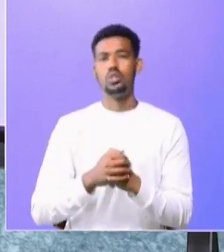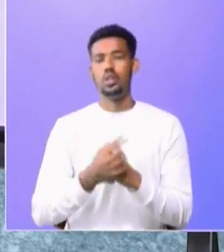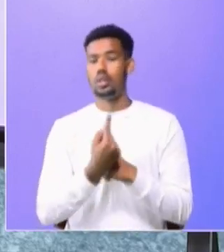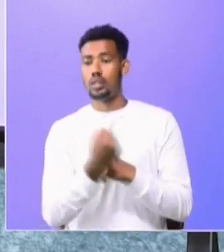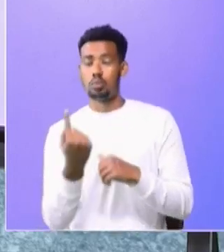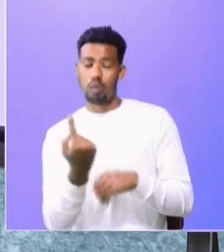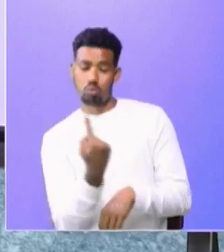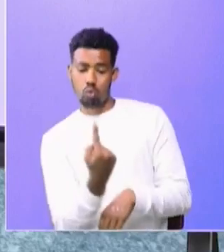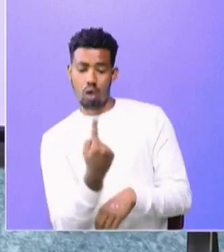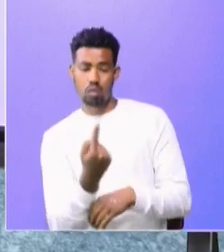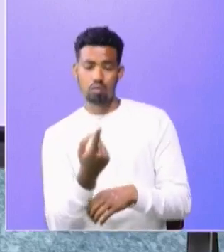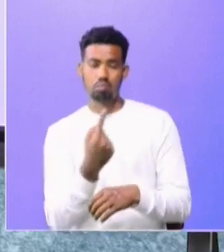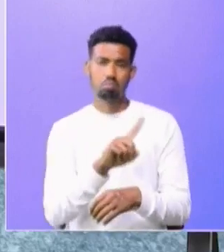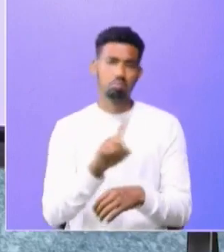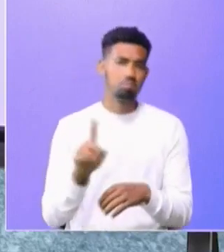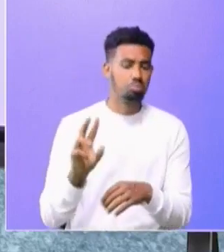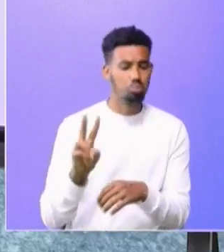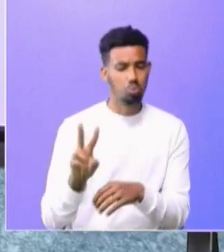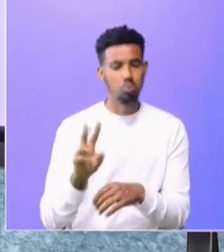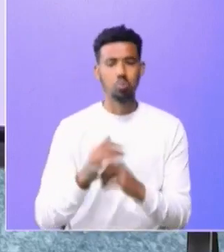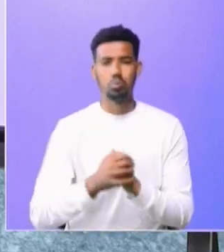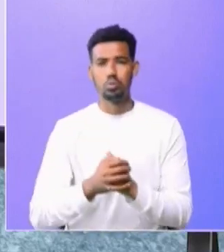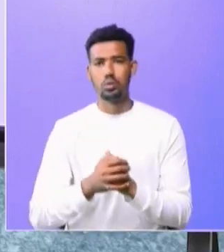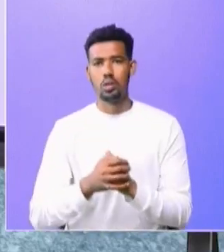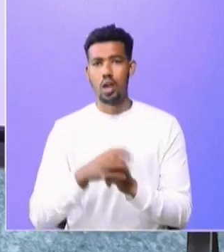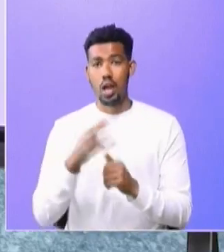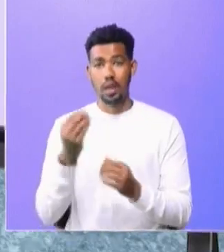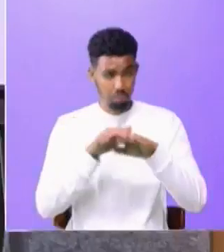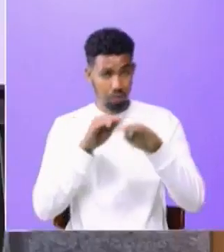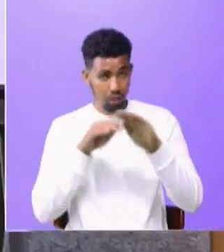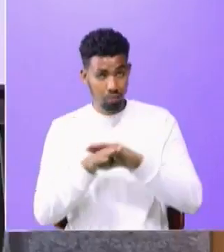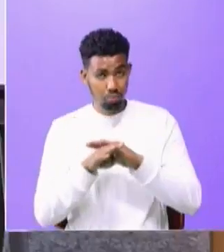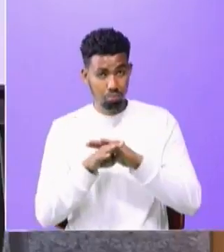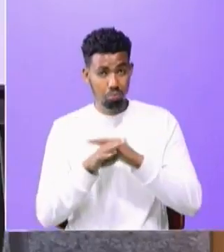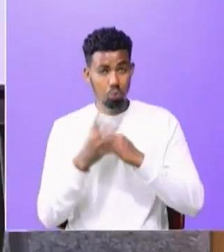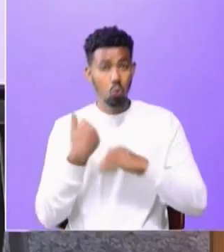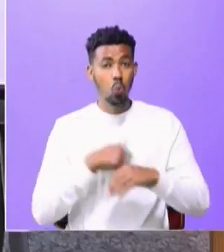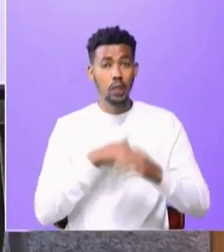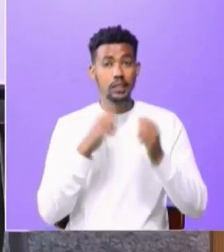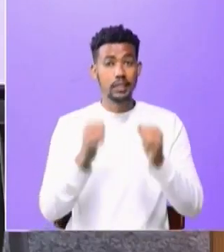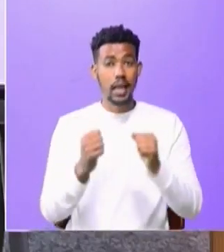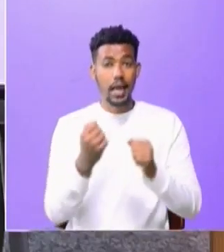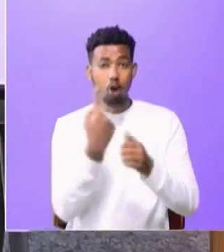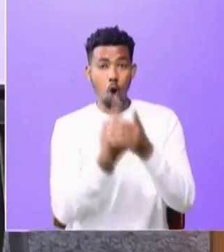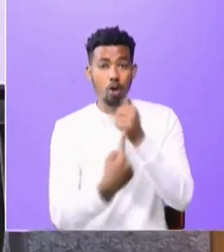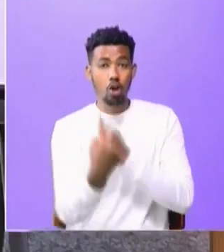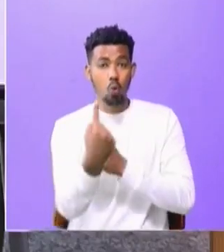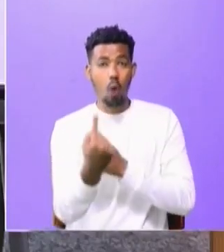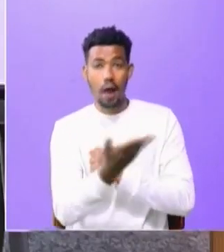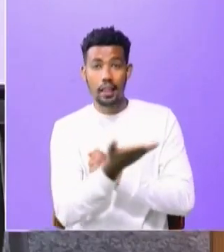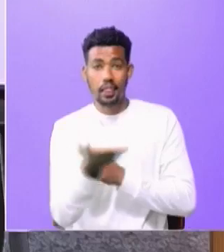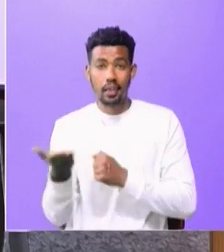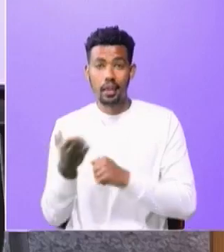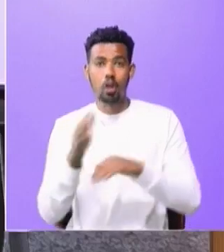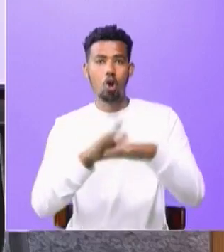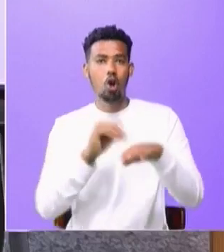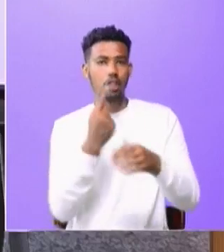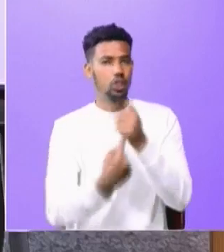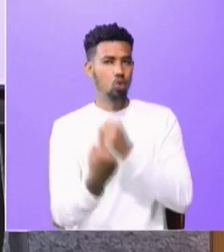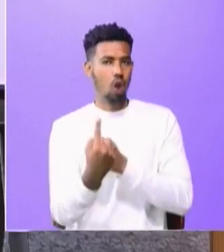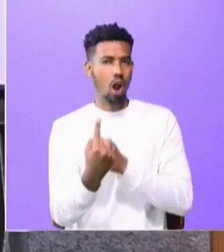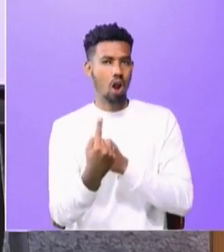one, sometimes two, and more. So in English, we said only one thing is called